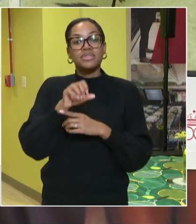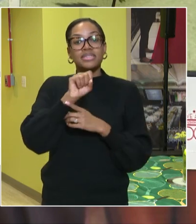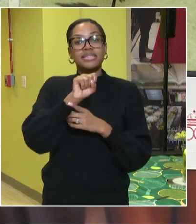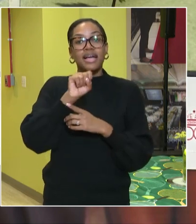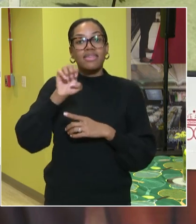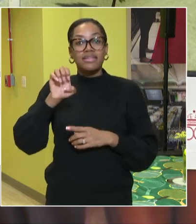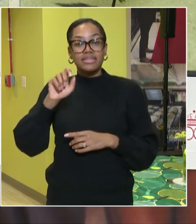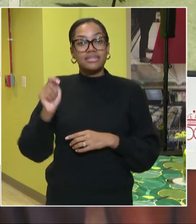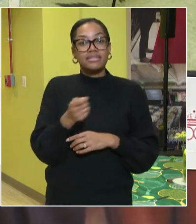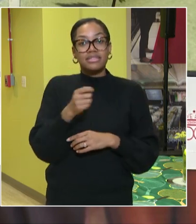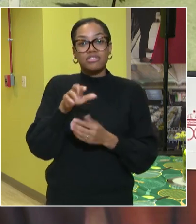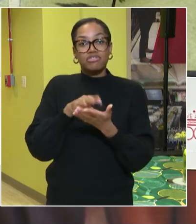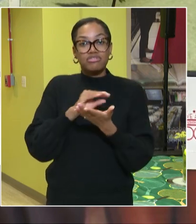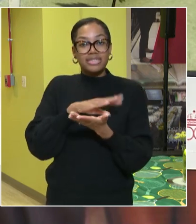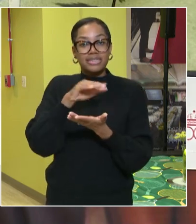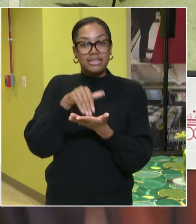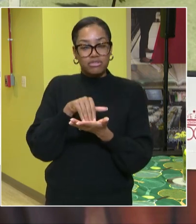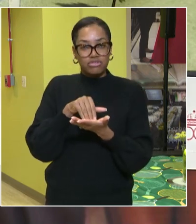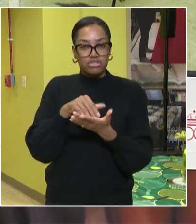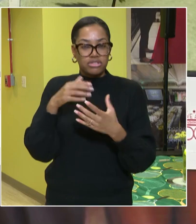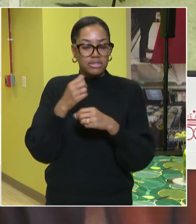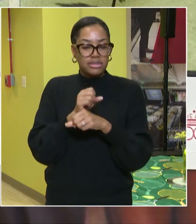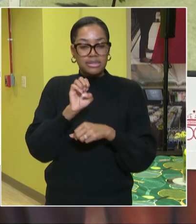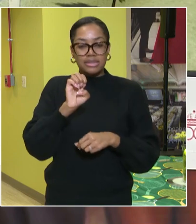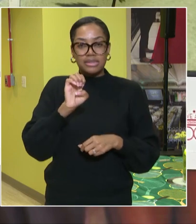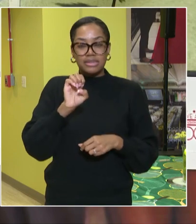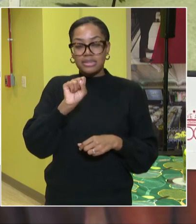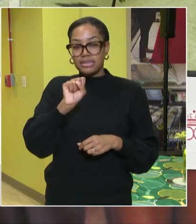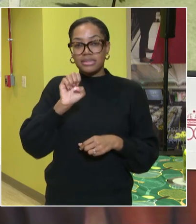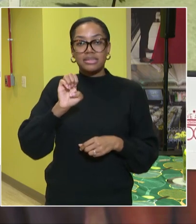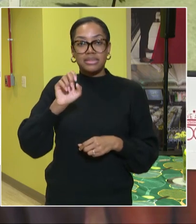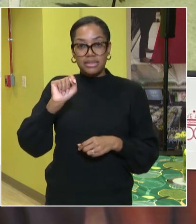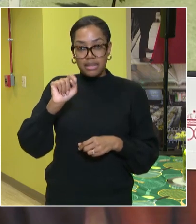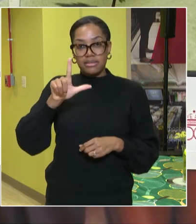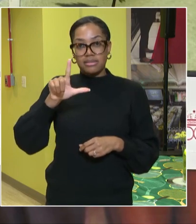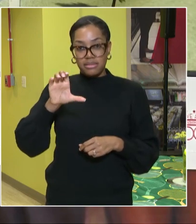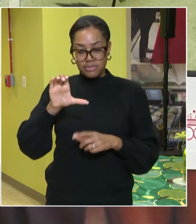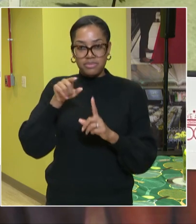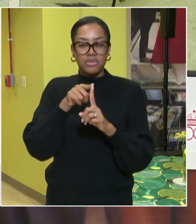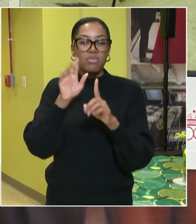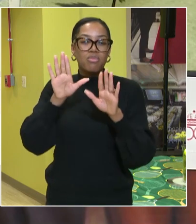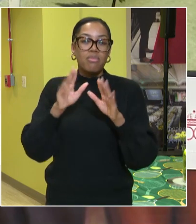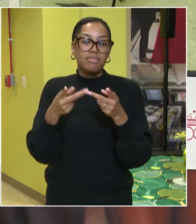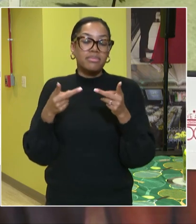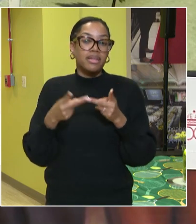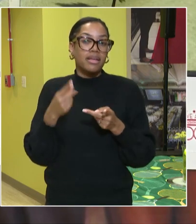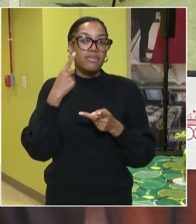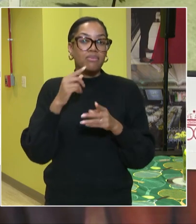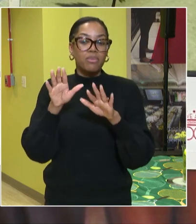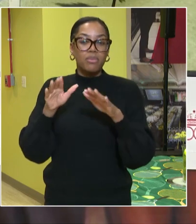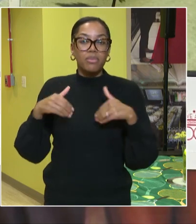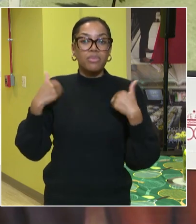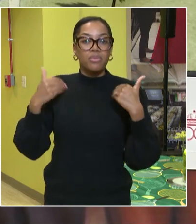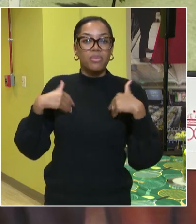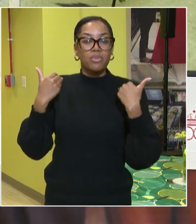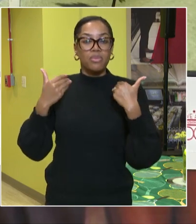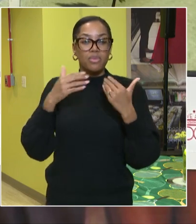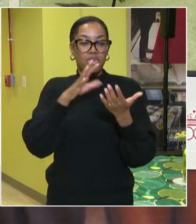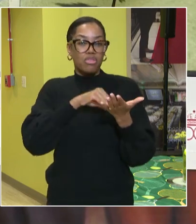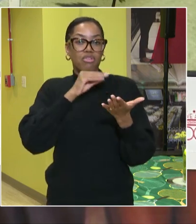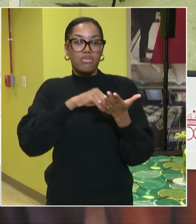Center is a destination for great youth programming. It's certainly for the children of